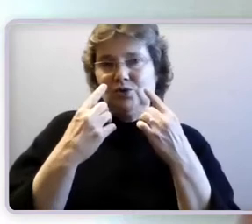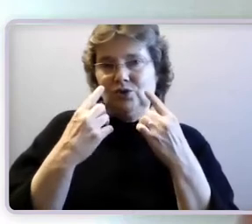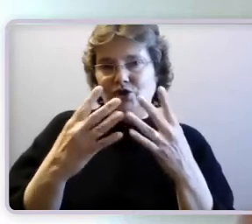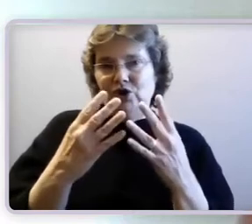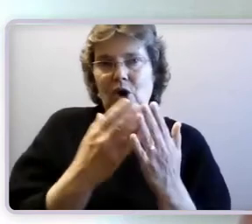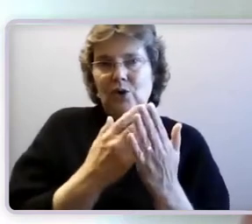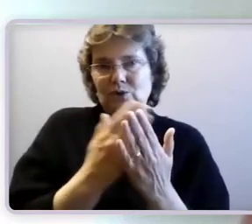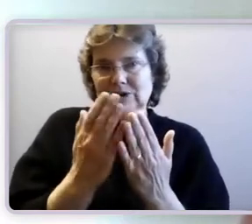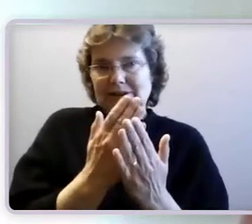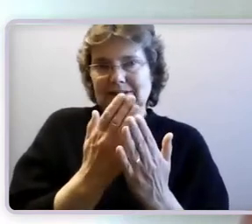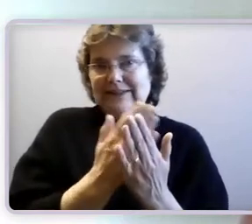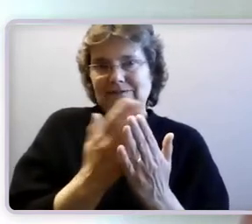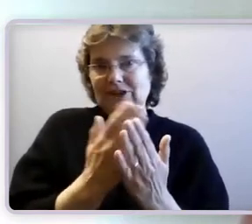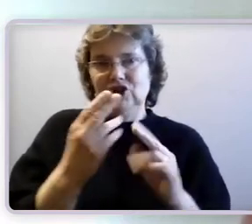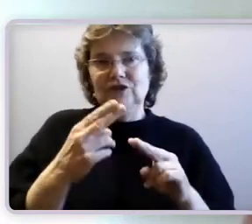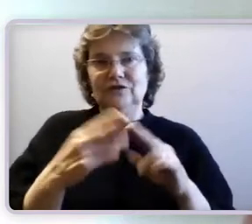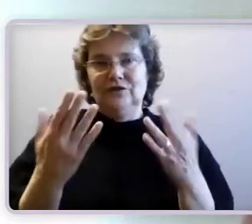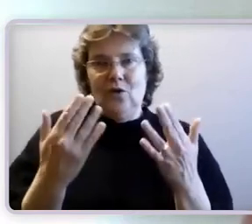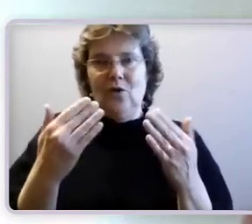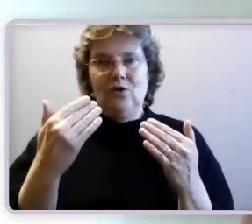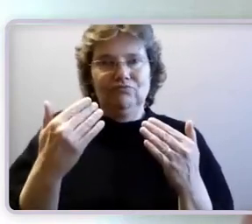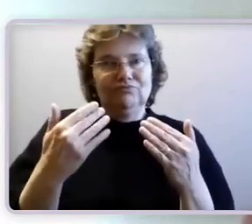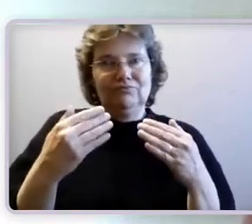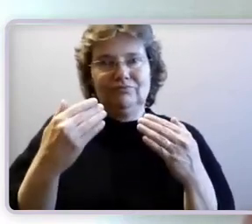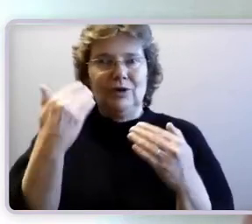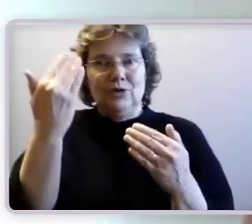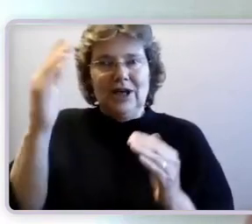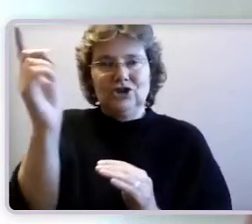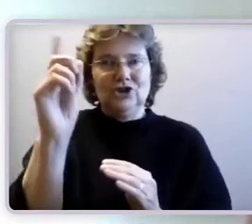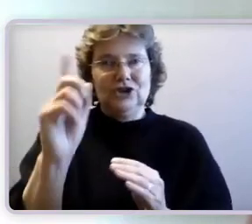Please stay safe, wear your mask, wash those hands and